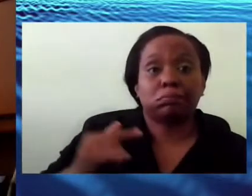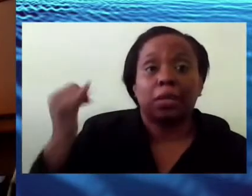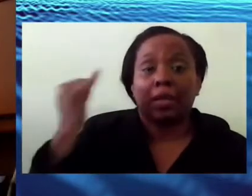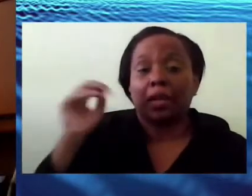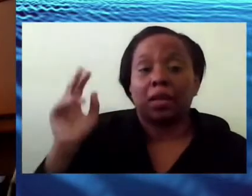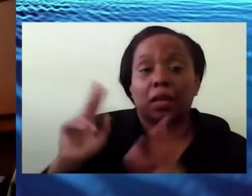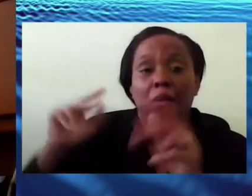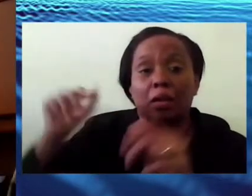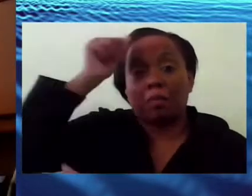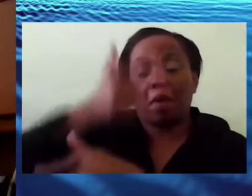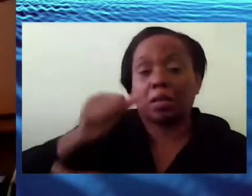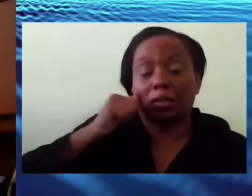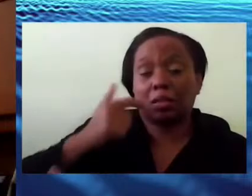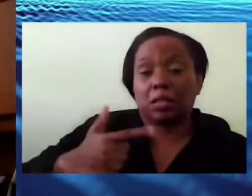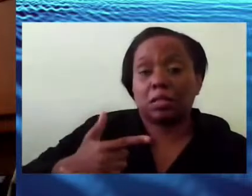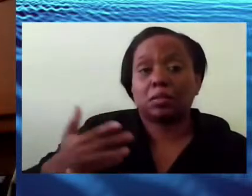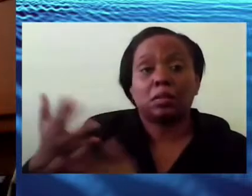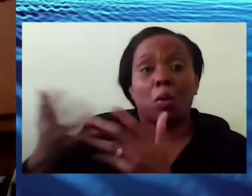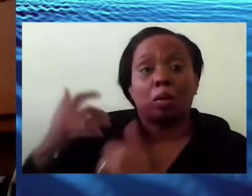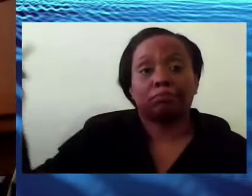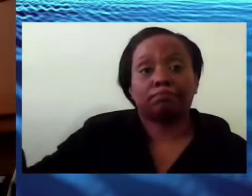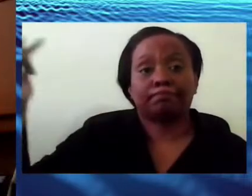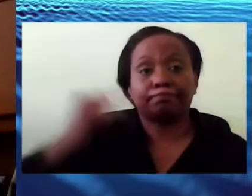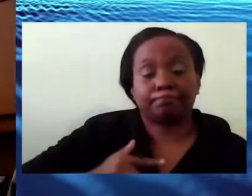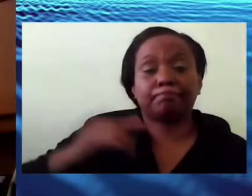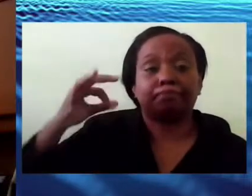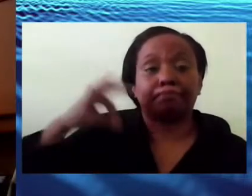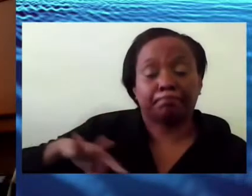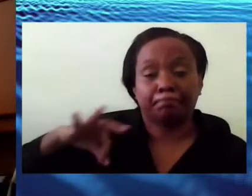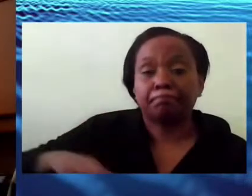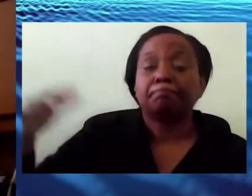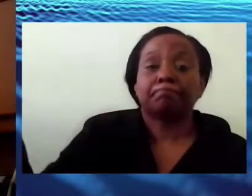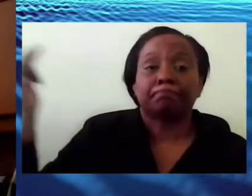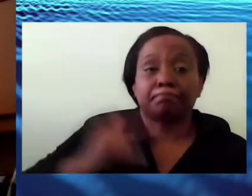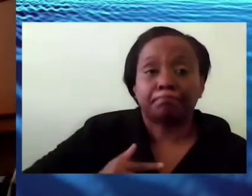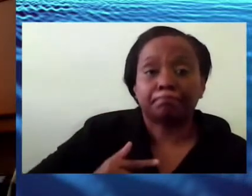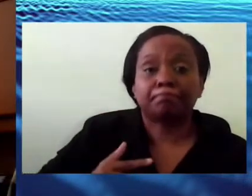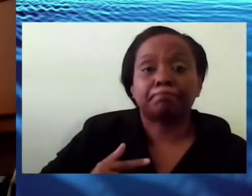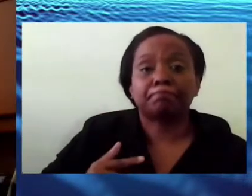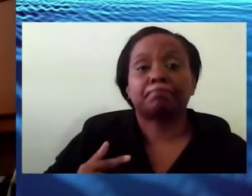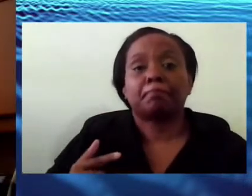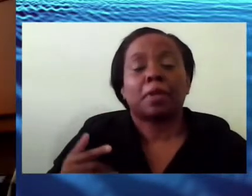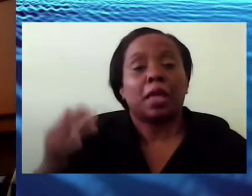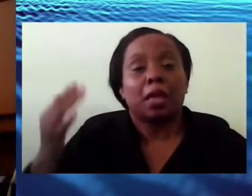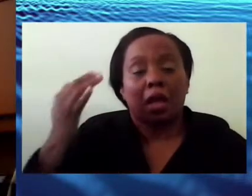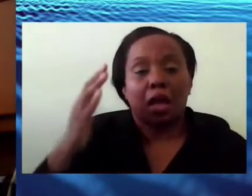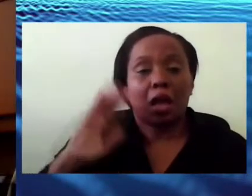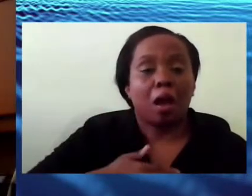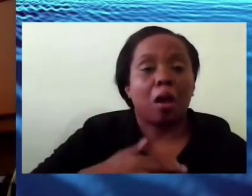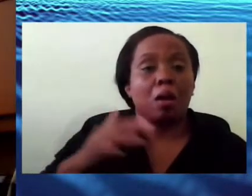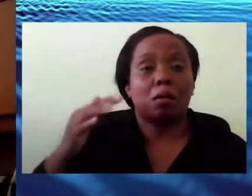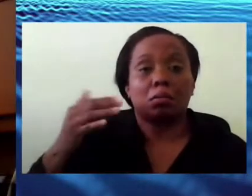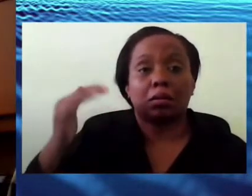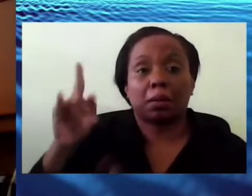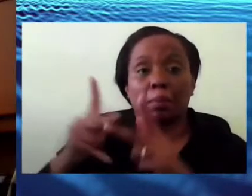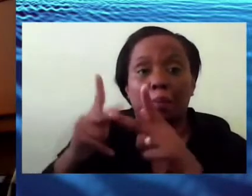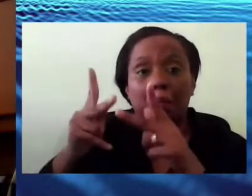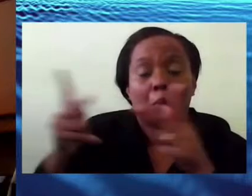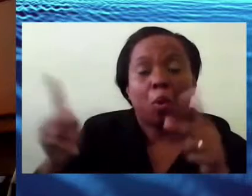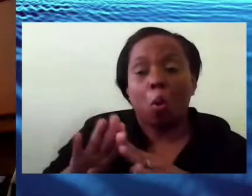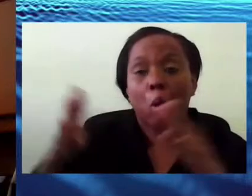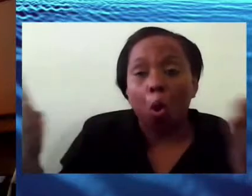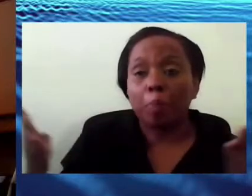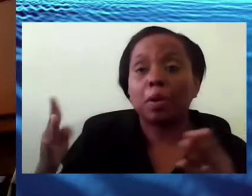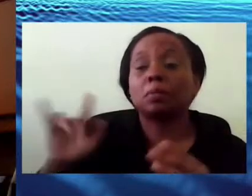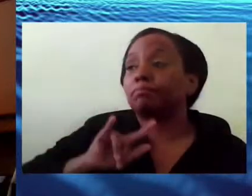and sisters in St. Vincent and the Grenadines, who will benefit significantly from having our airport reopened. So thank you all very much,